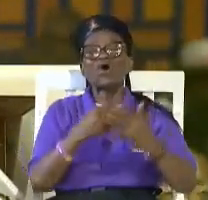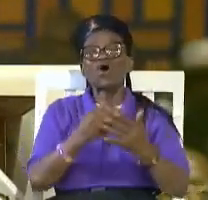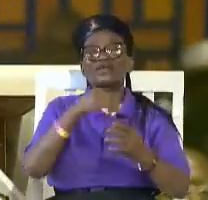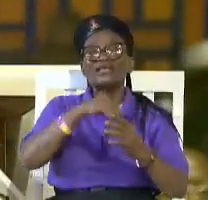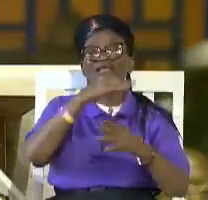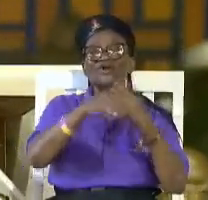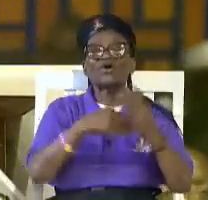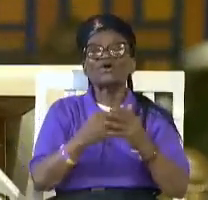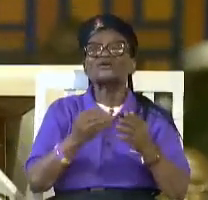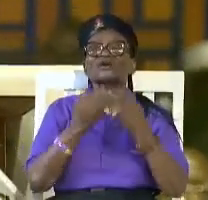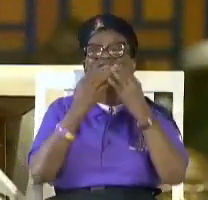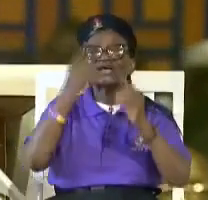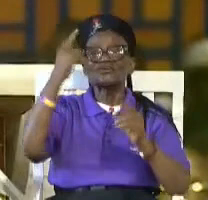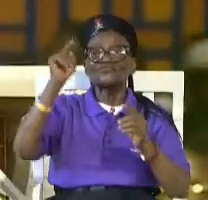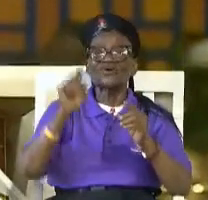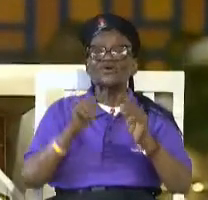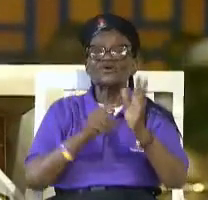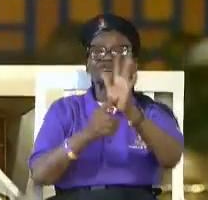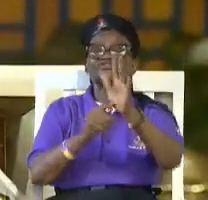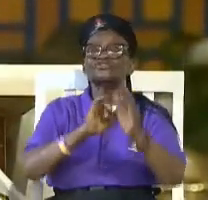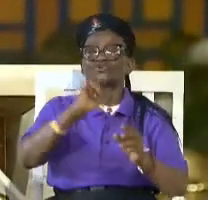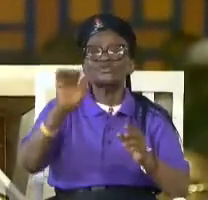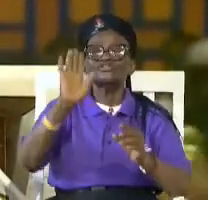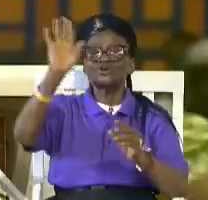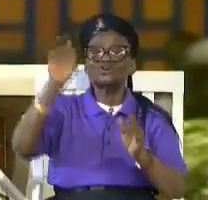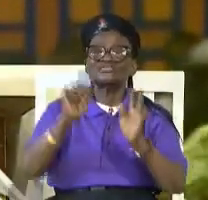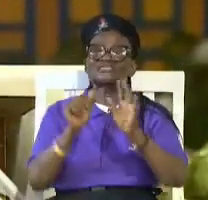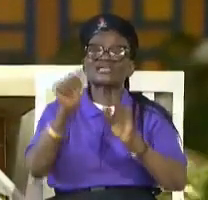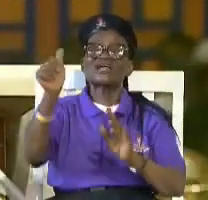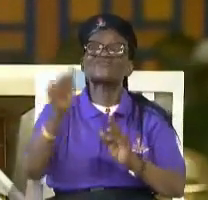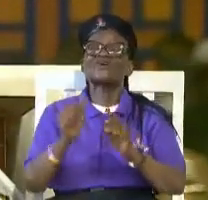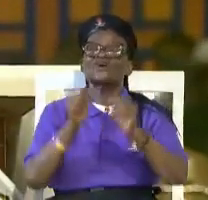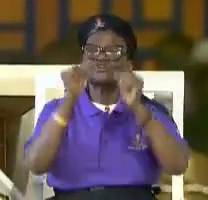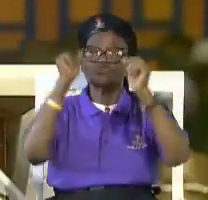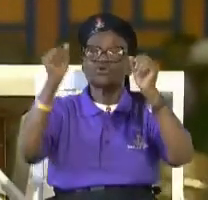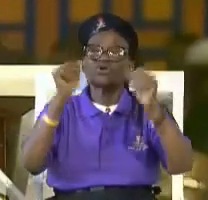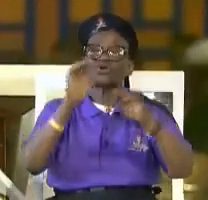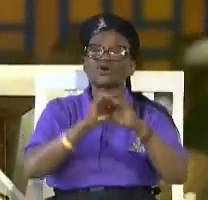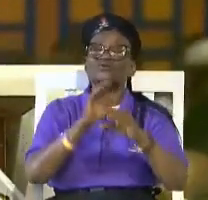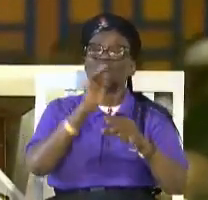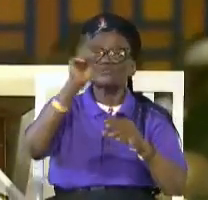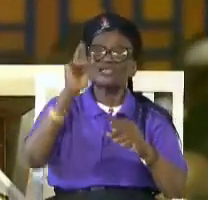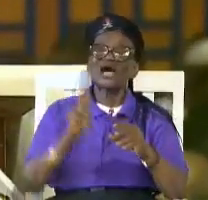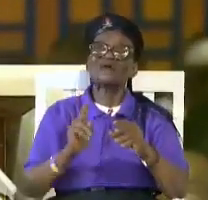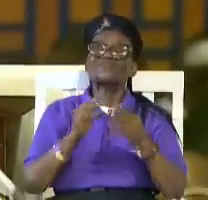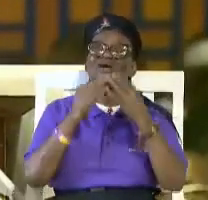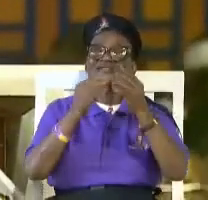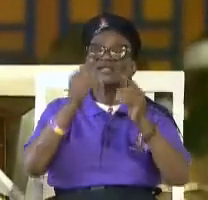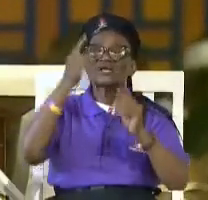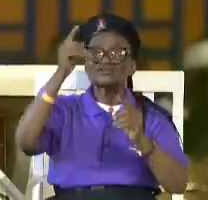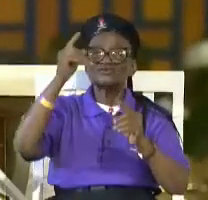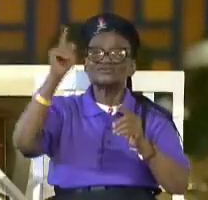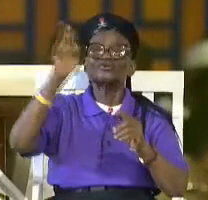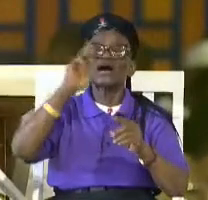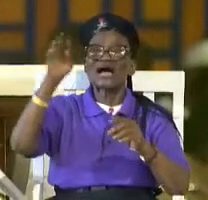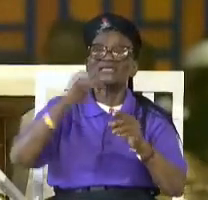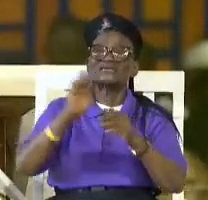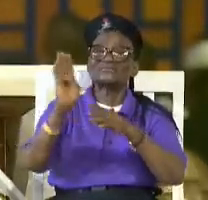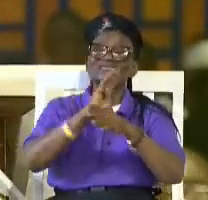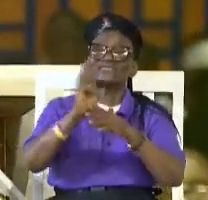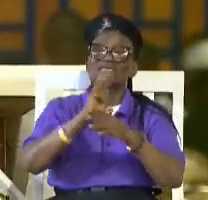showing yourself strong on our behalf. Thank you for proving to the world that you're still in the business of